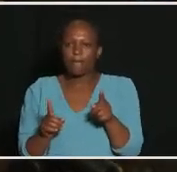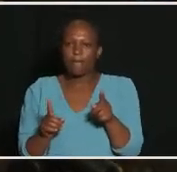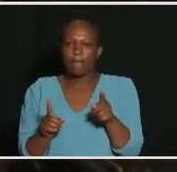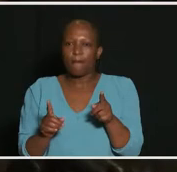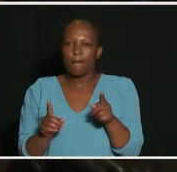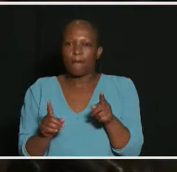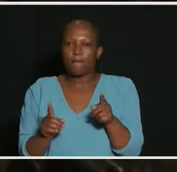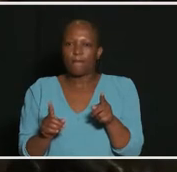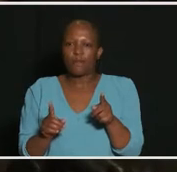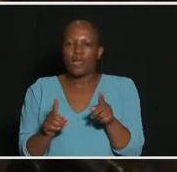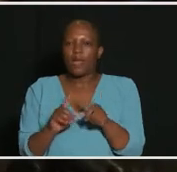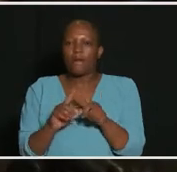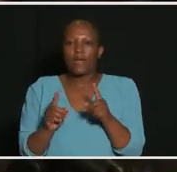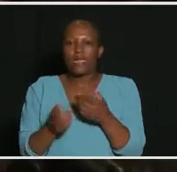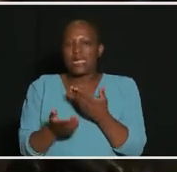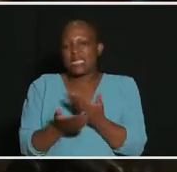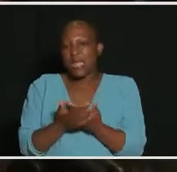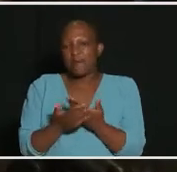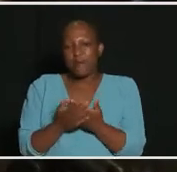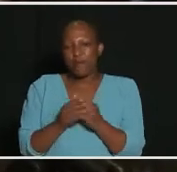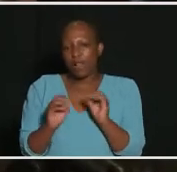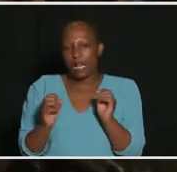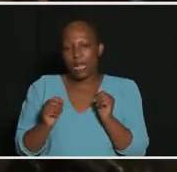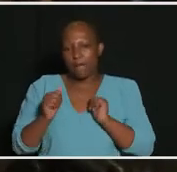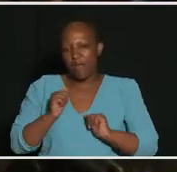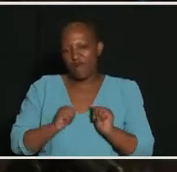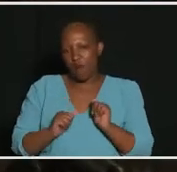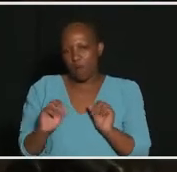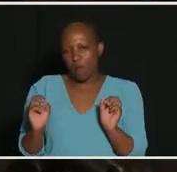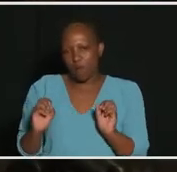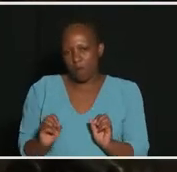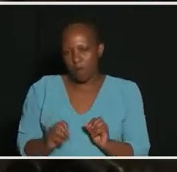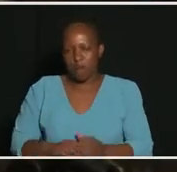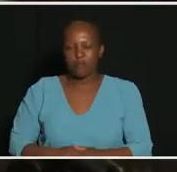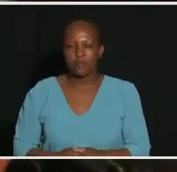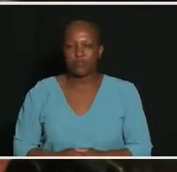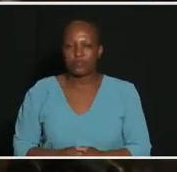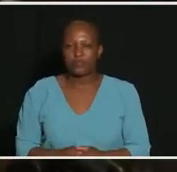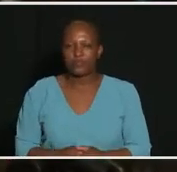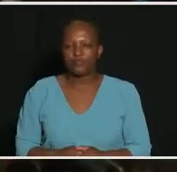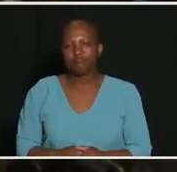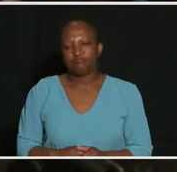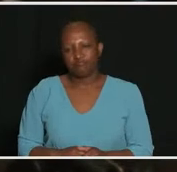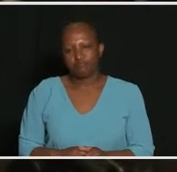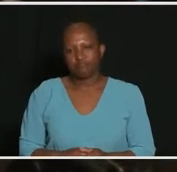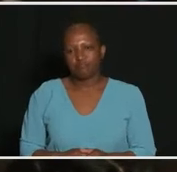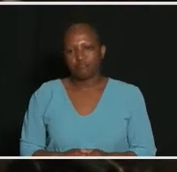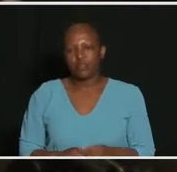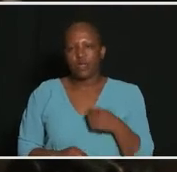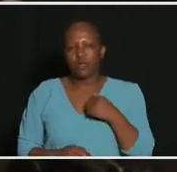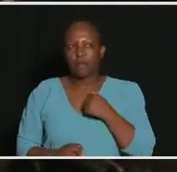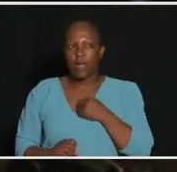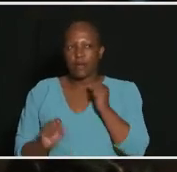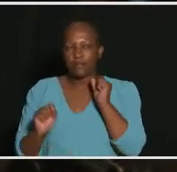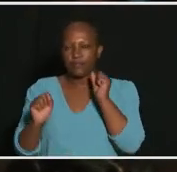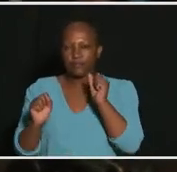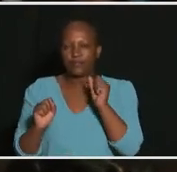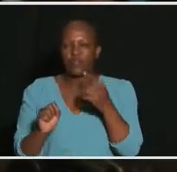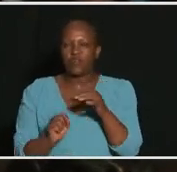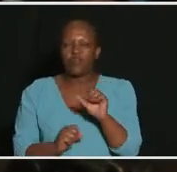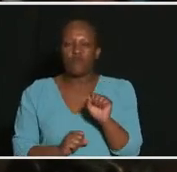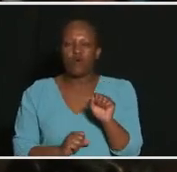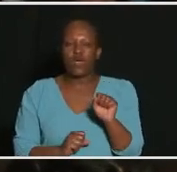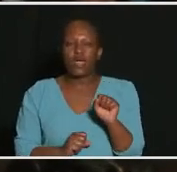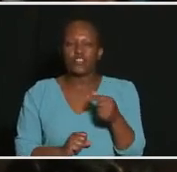who are not capable of Performing those those tasks here so that's that's my submission in terms of capacitating of